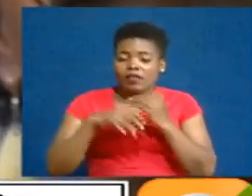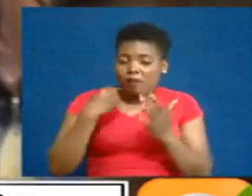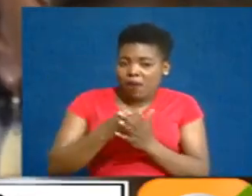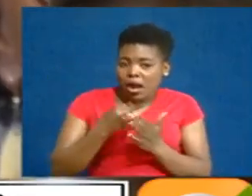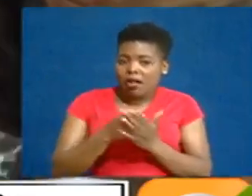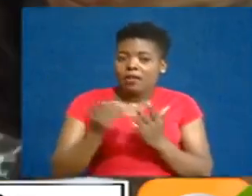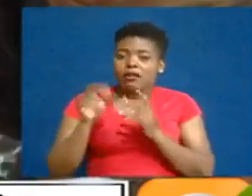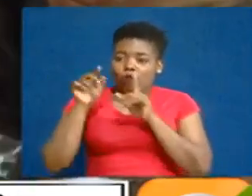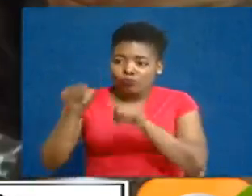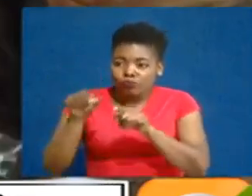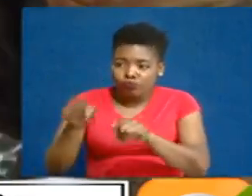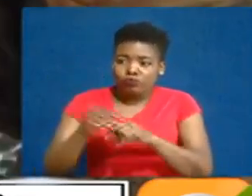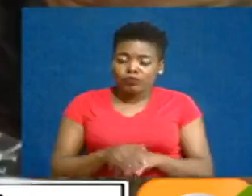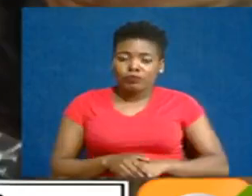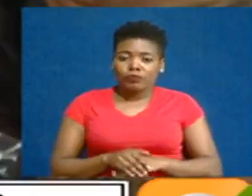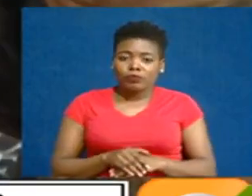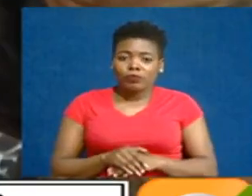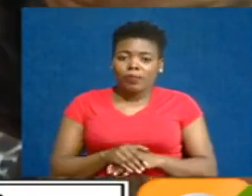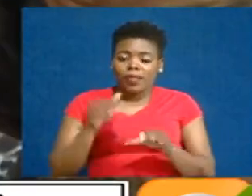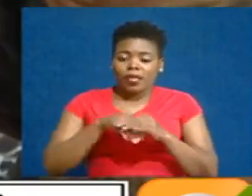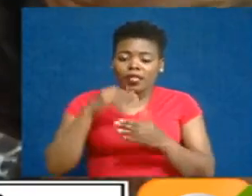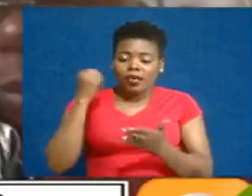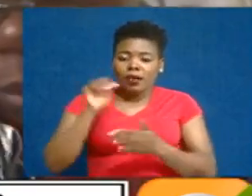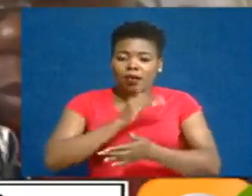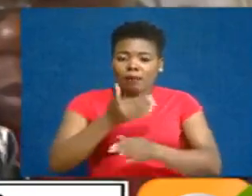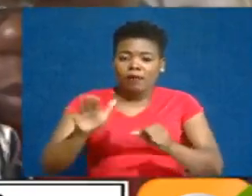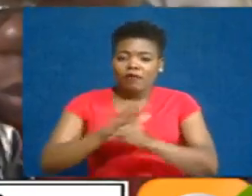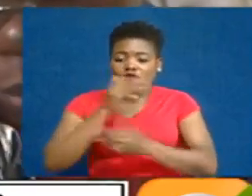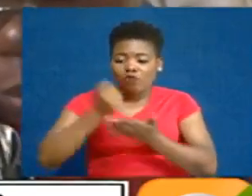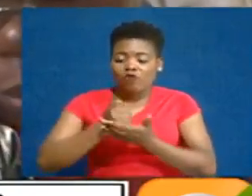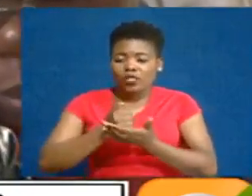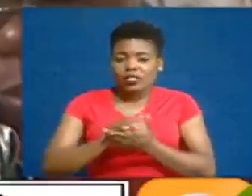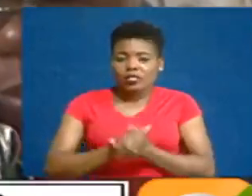ascension to the second most powerful office in the land. Kamau Mwangi, Citizen TV.